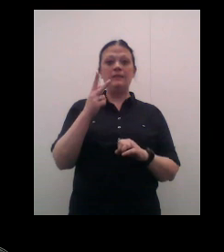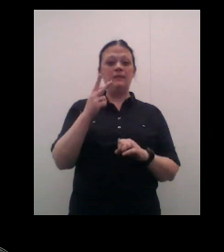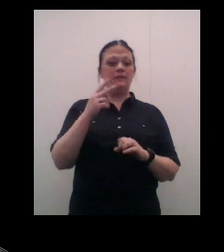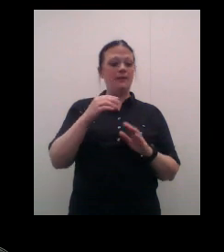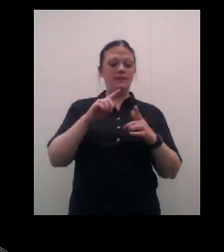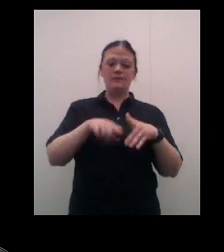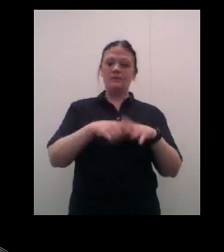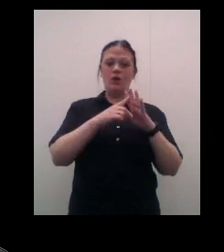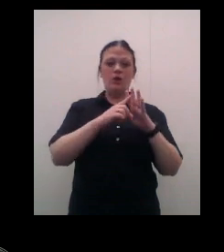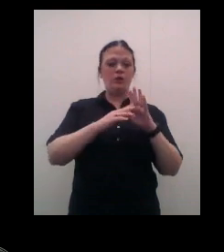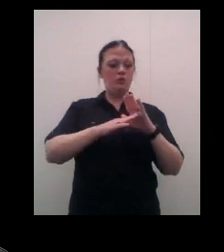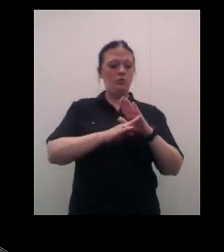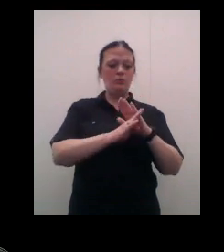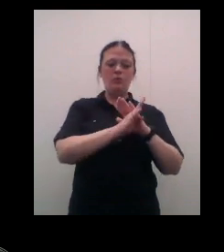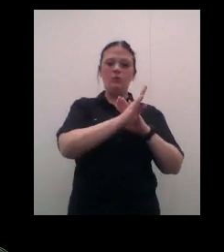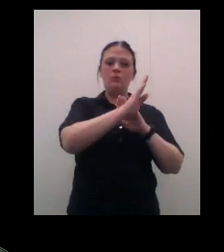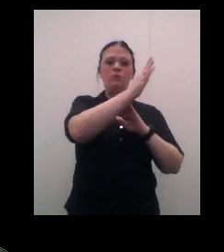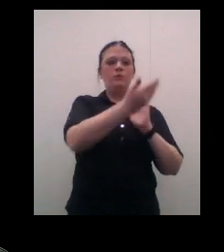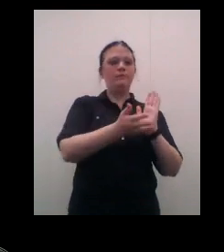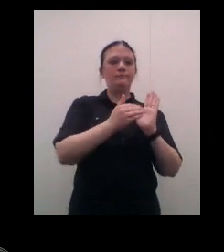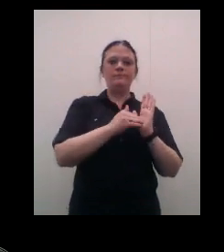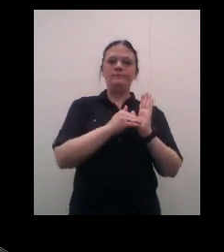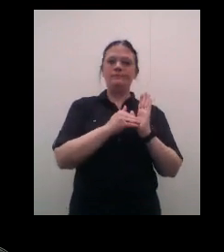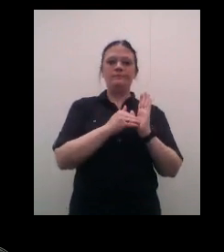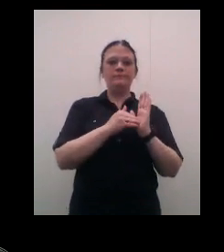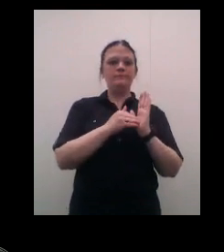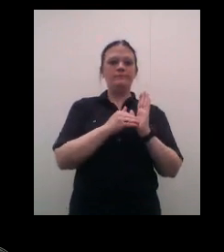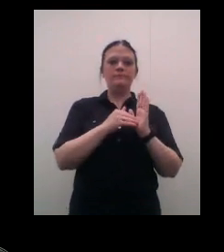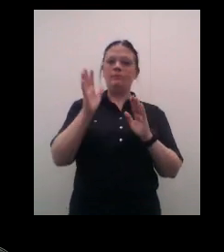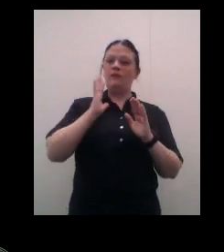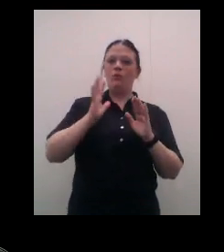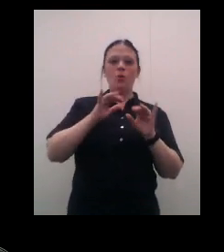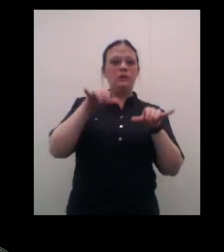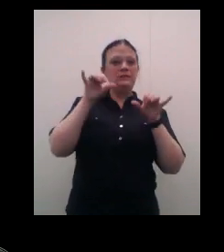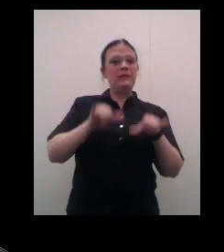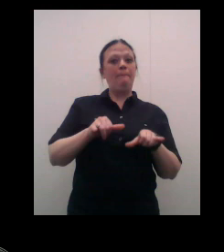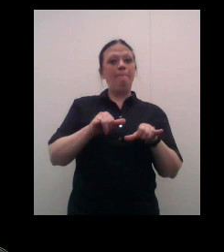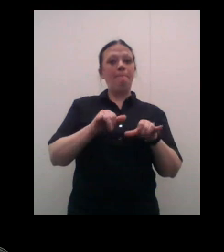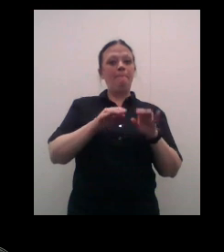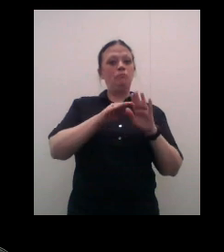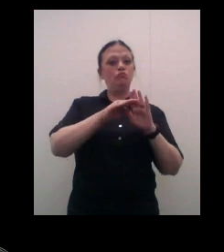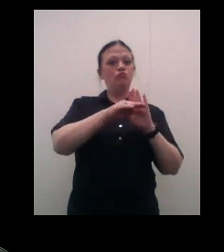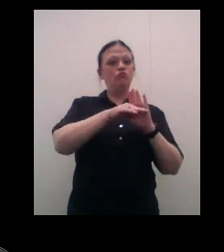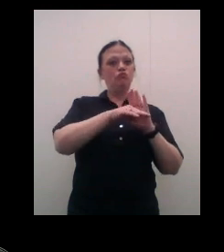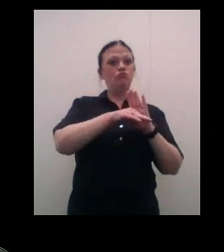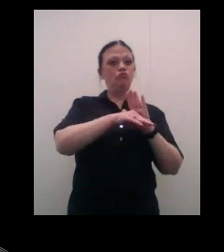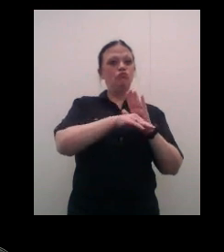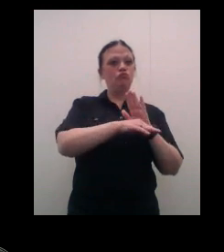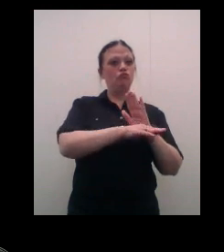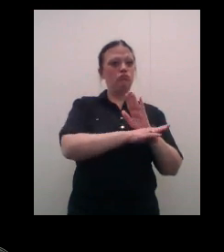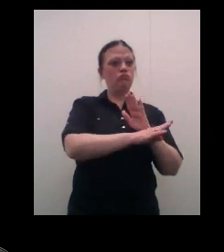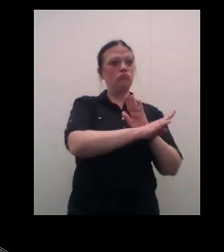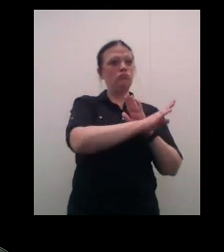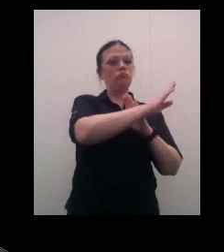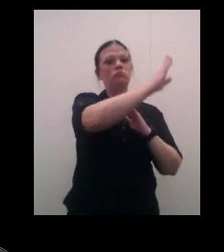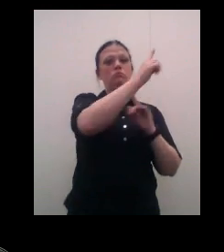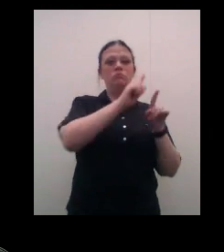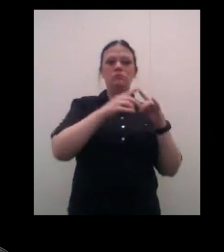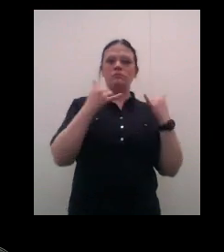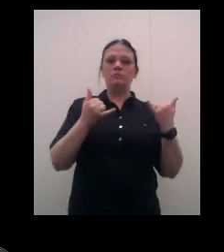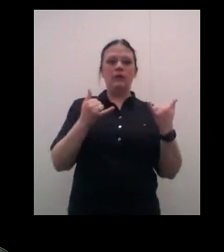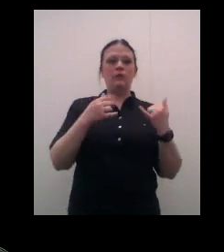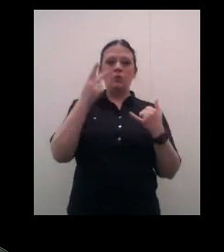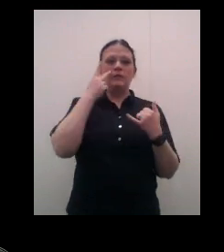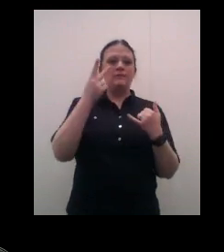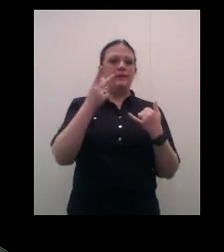upwards again. We had the trend of basically staying the same, but the last 3 days in general have seen an uptick of